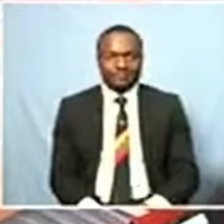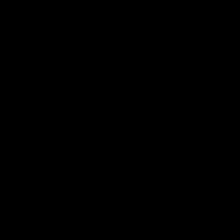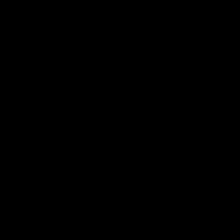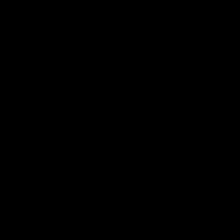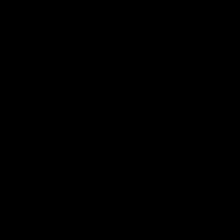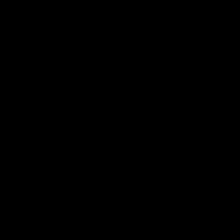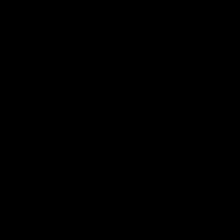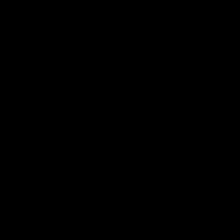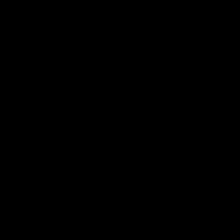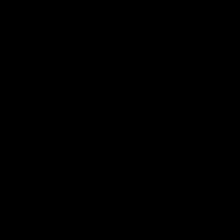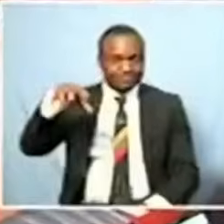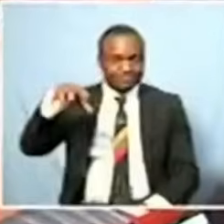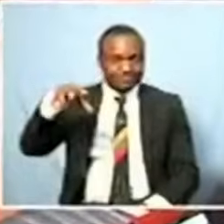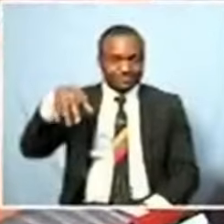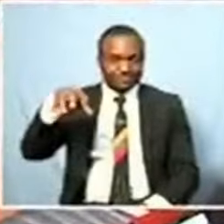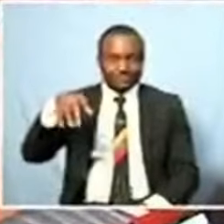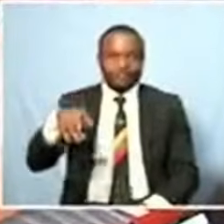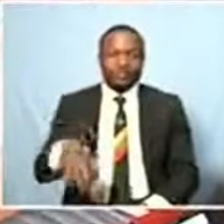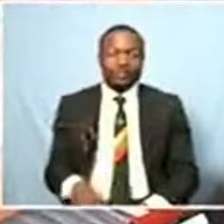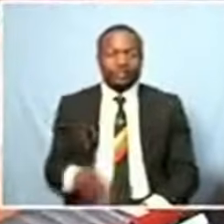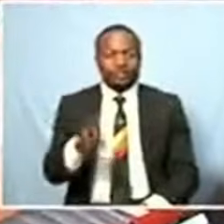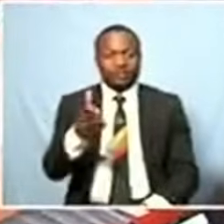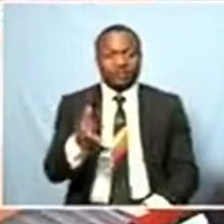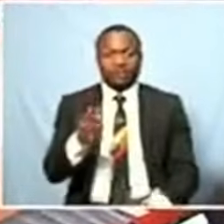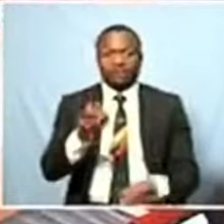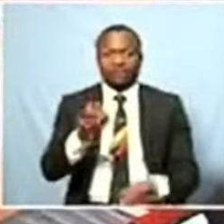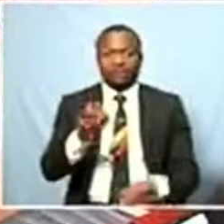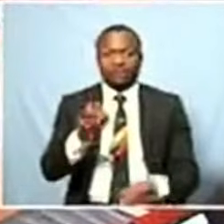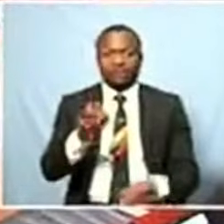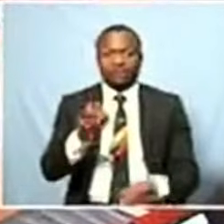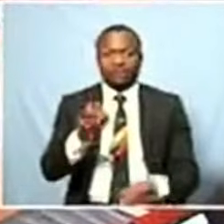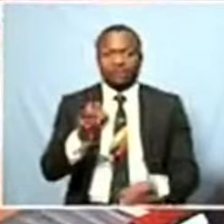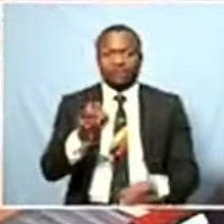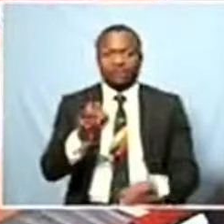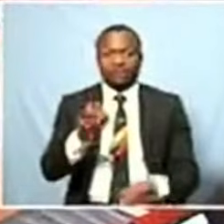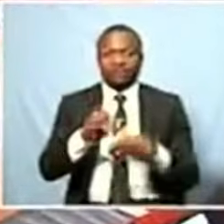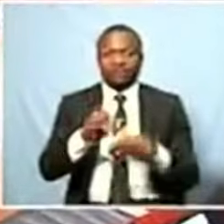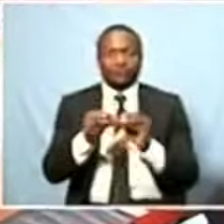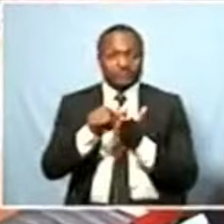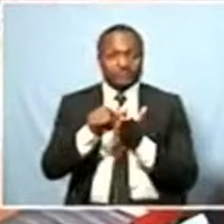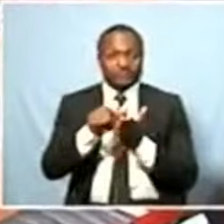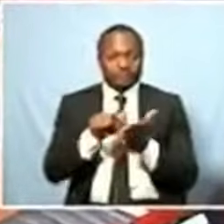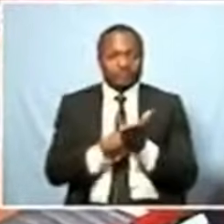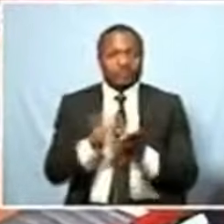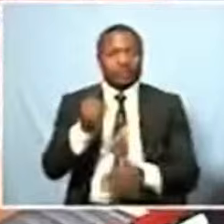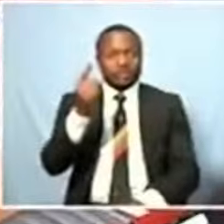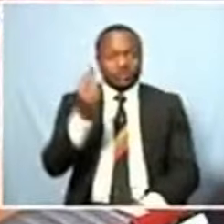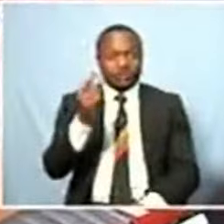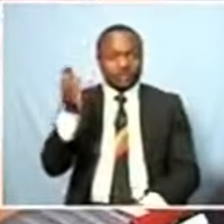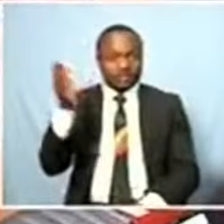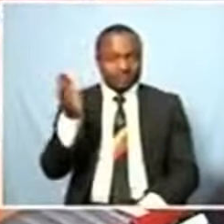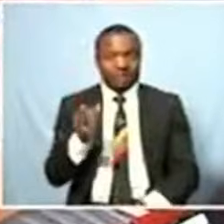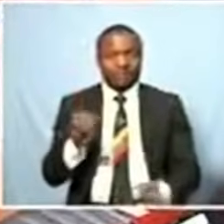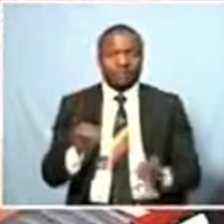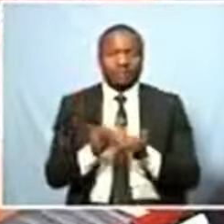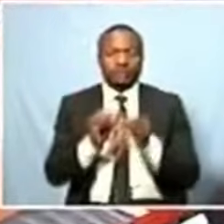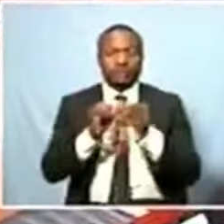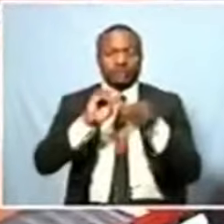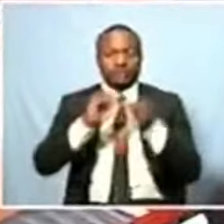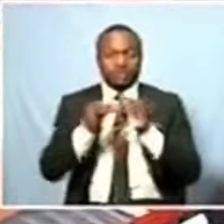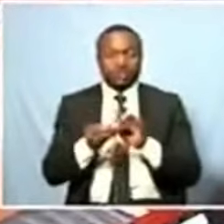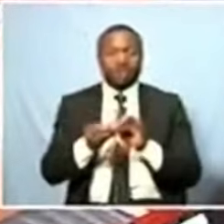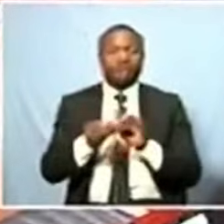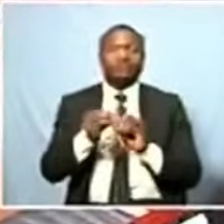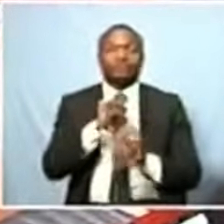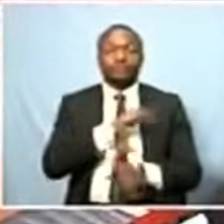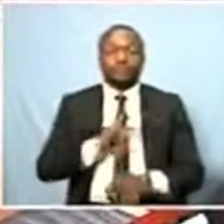Bell, which signifies that a quorum has not yet requirement that 1/3 of members of Parliament need to be present for